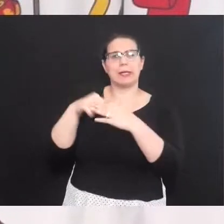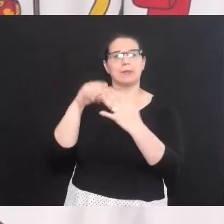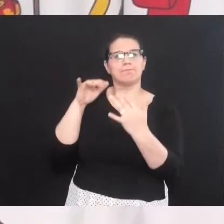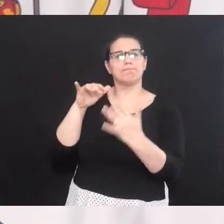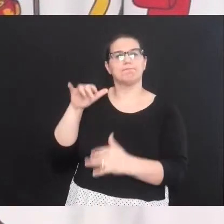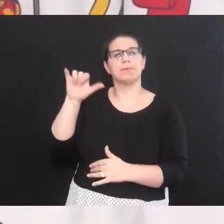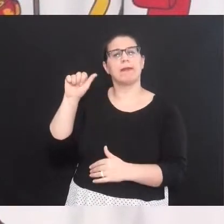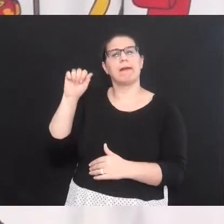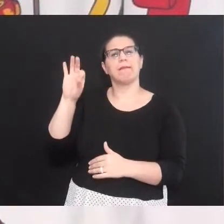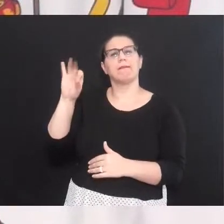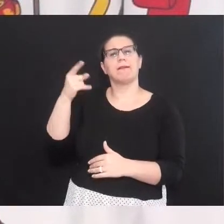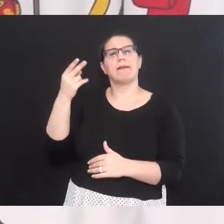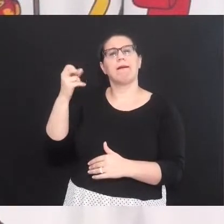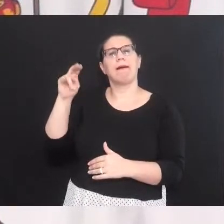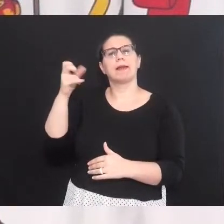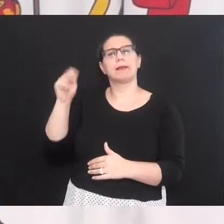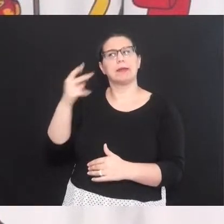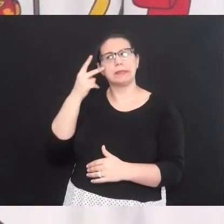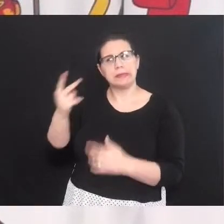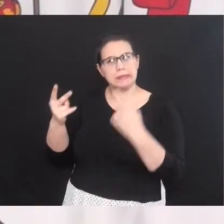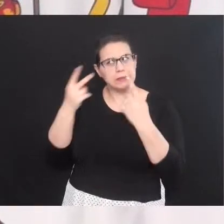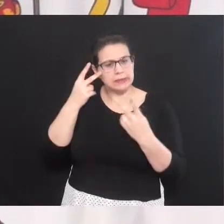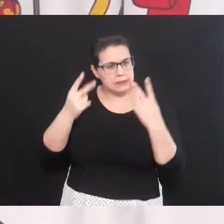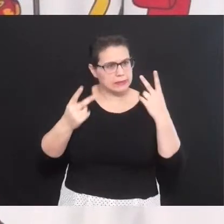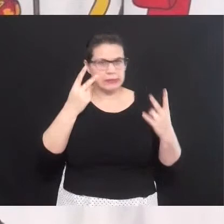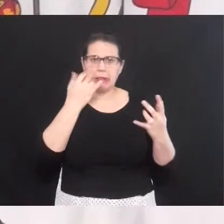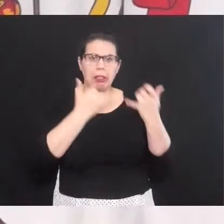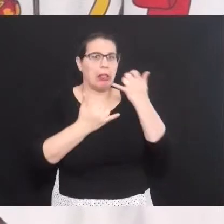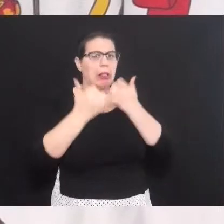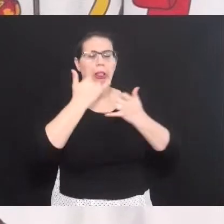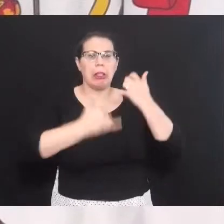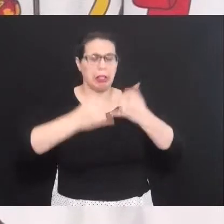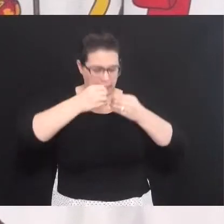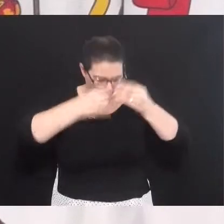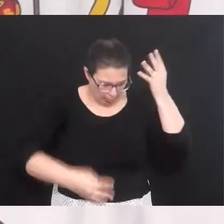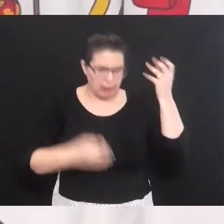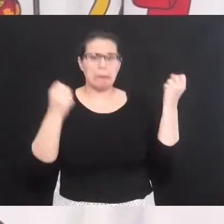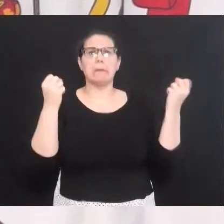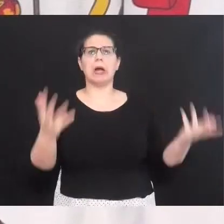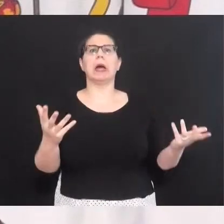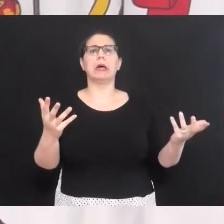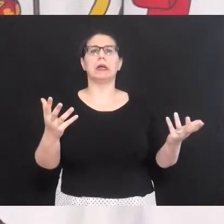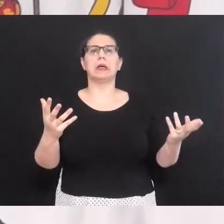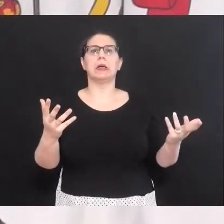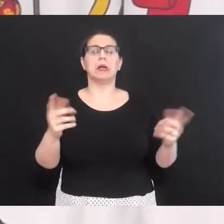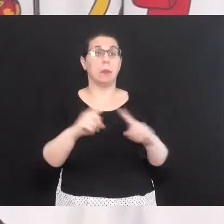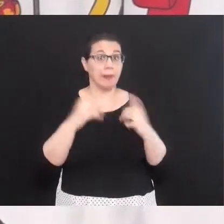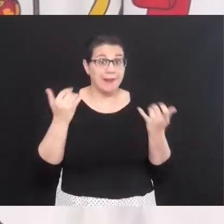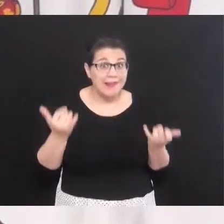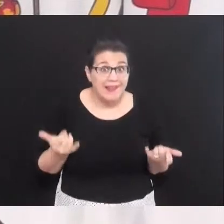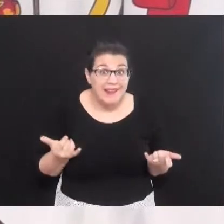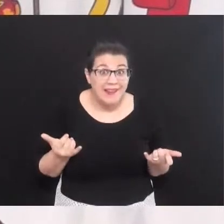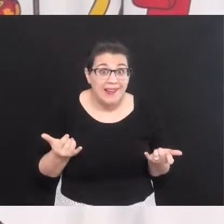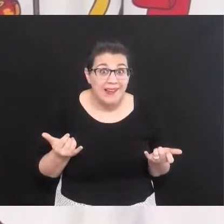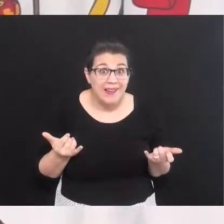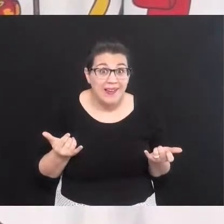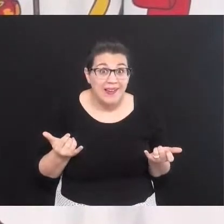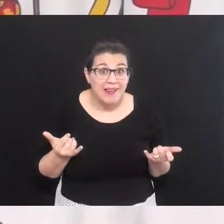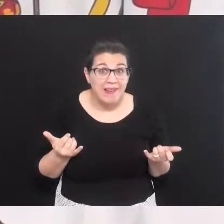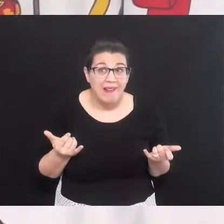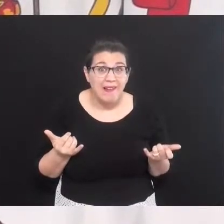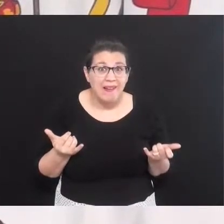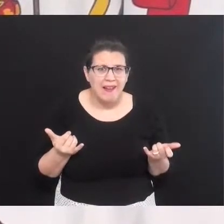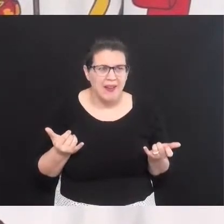have absolutely seen us stumble all over ourselves, and now, you know, we're absolutely grabbing